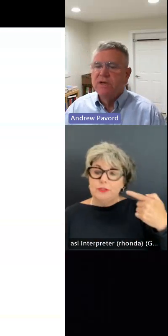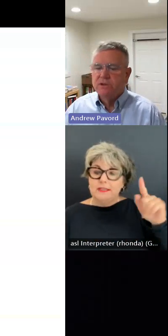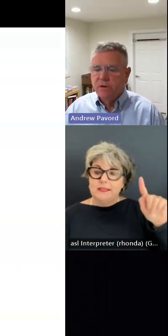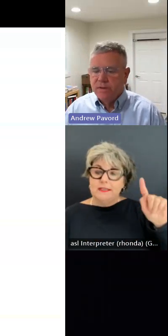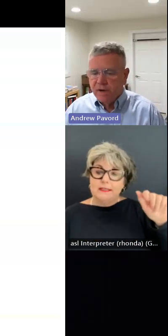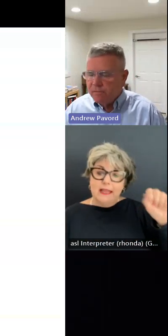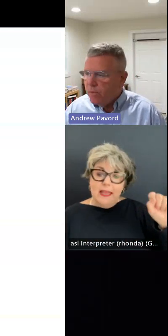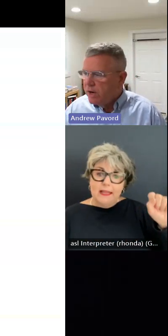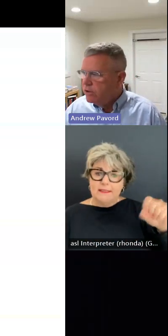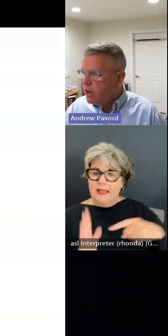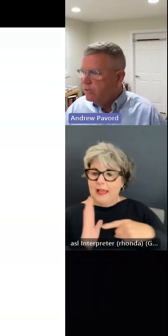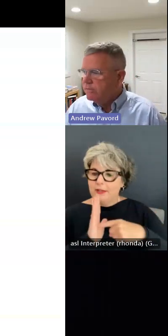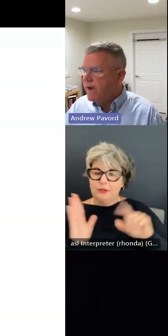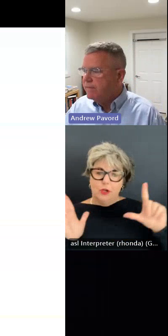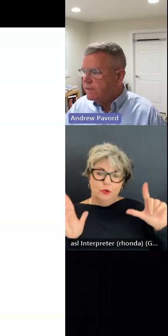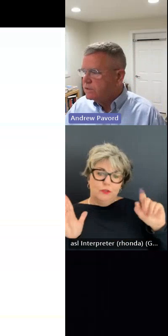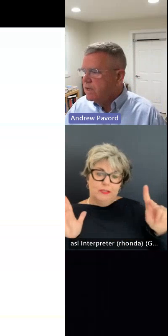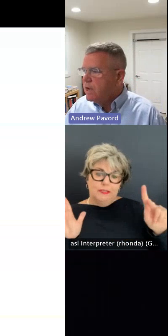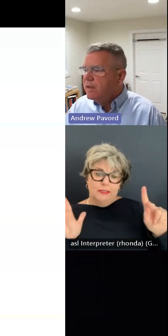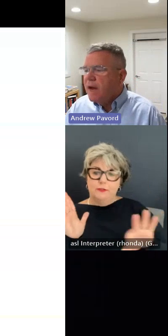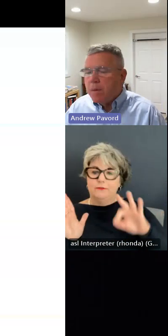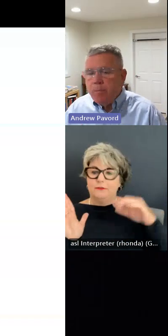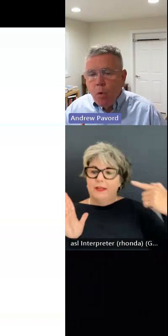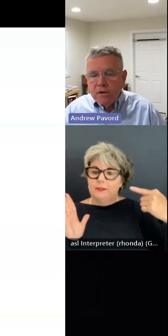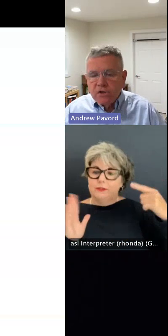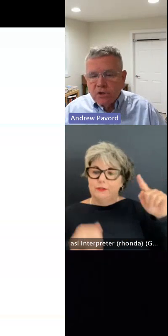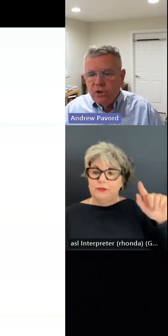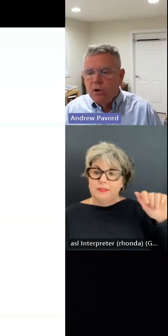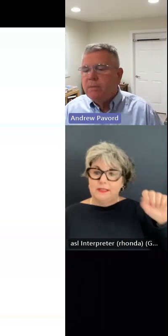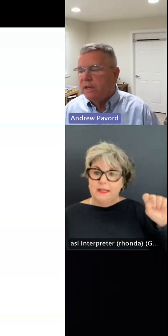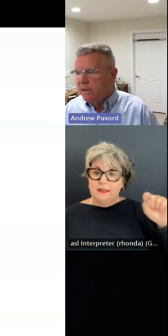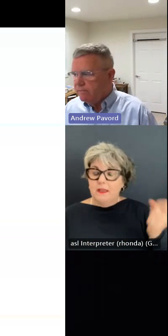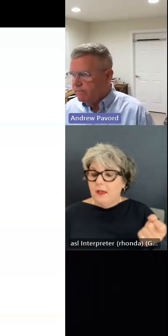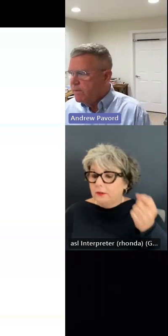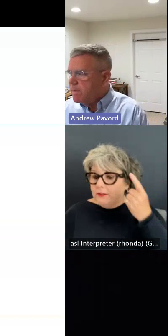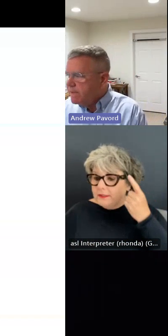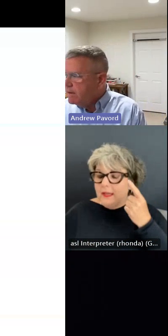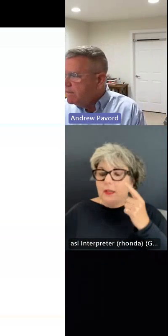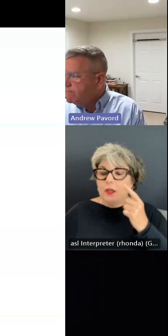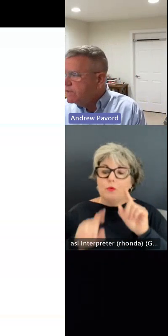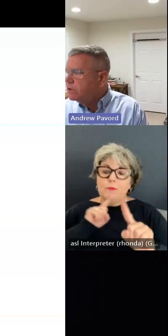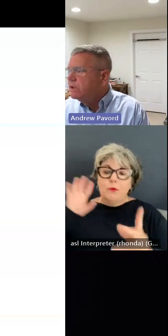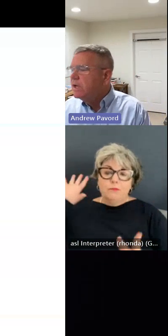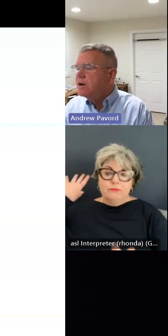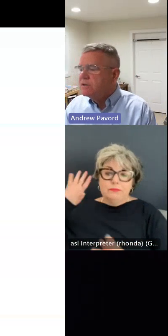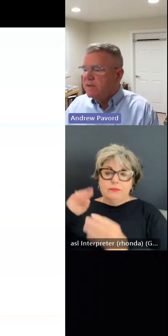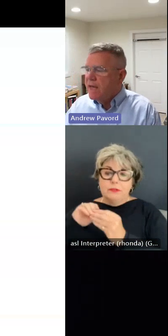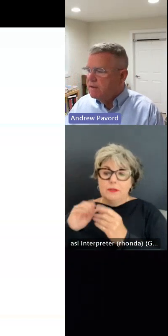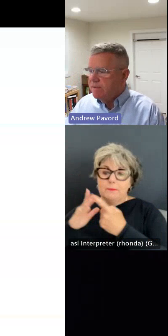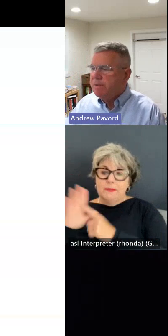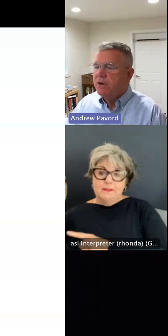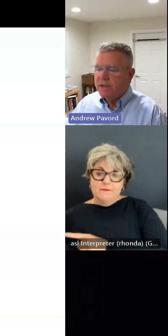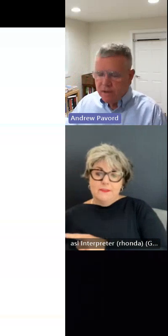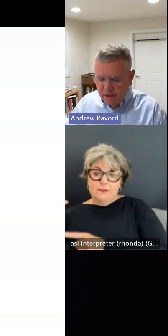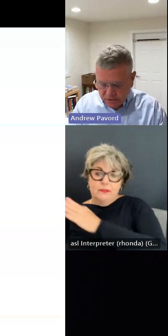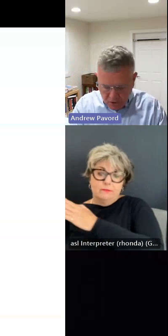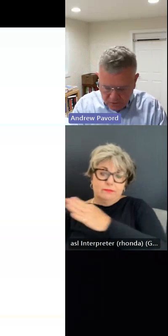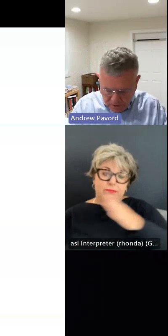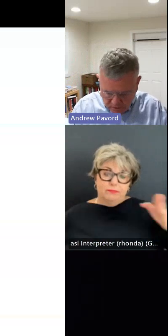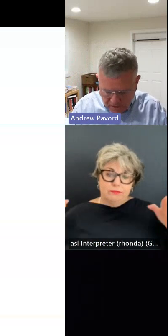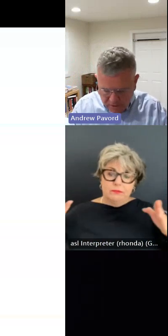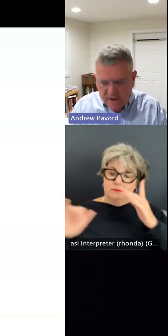link is there, shown there, of where you go to find this. Now, reports are cumulative from the beginning of the fiscal year to the end of the